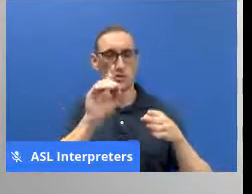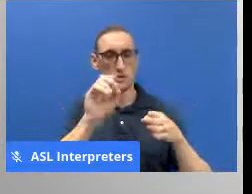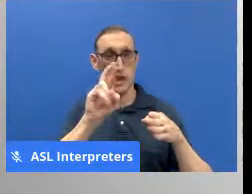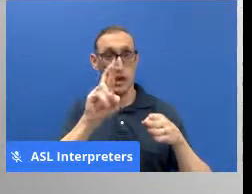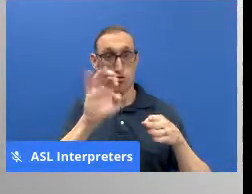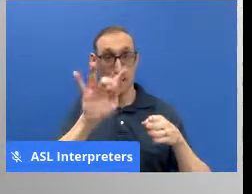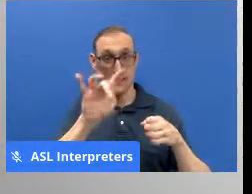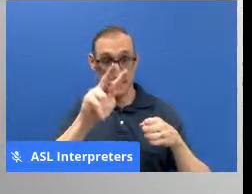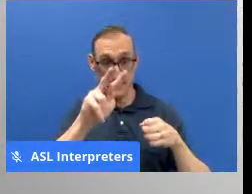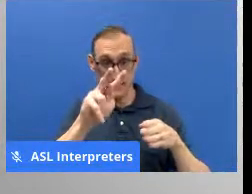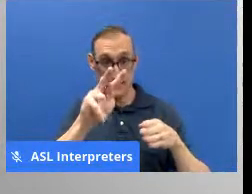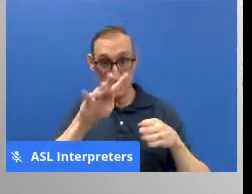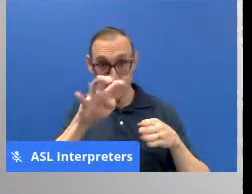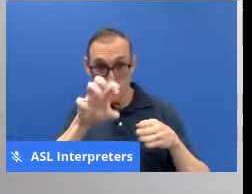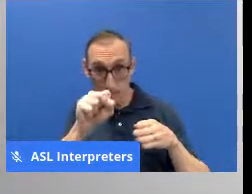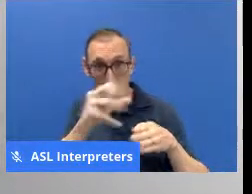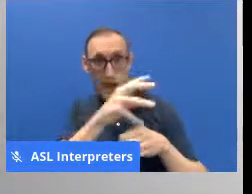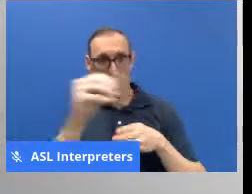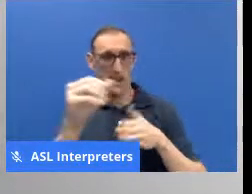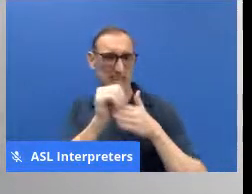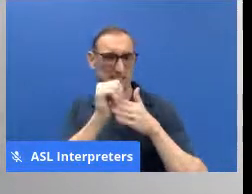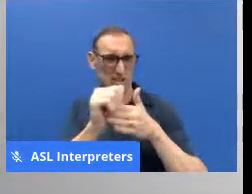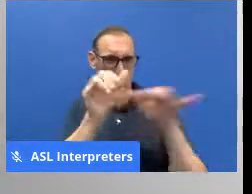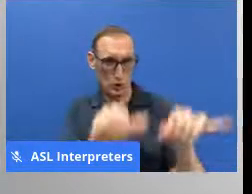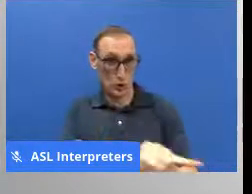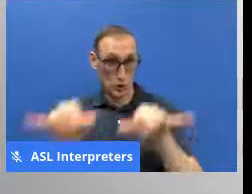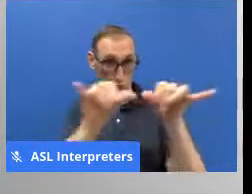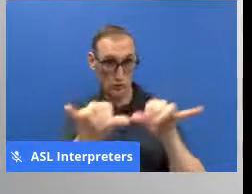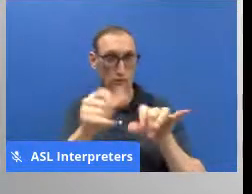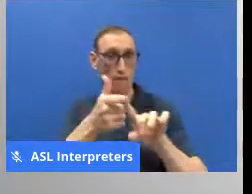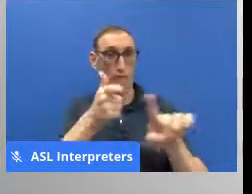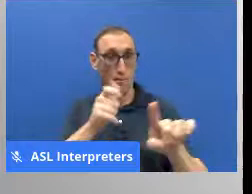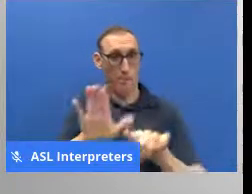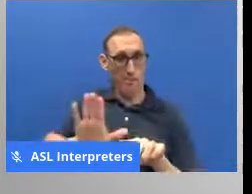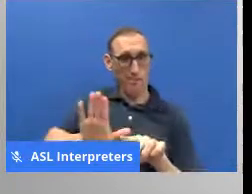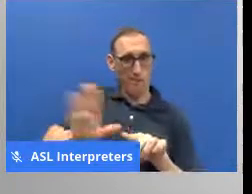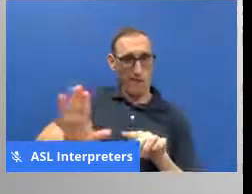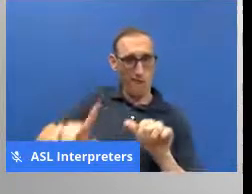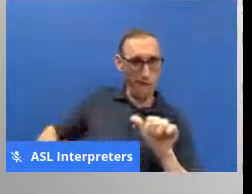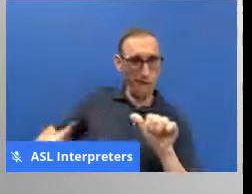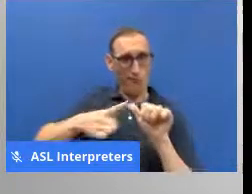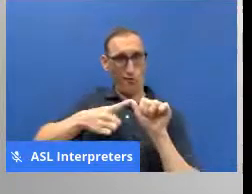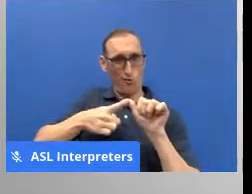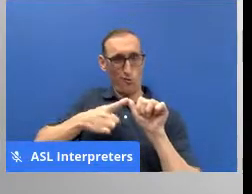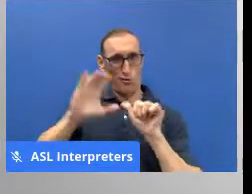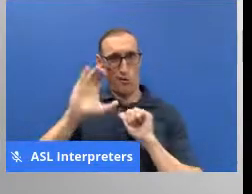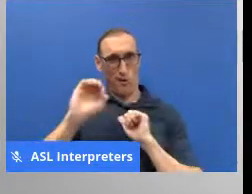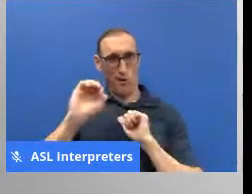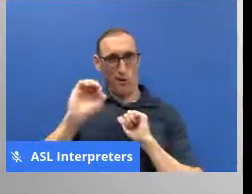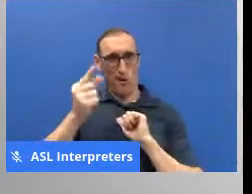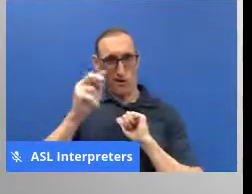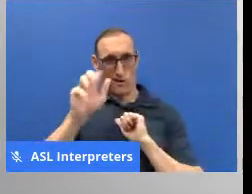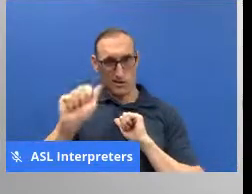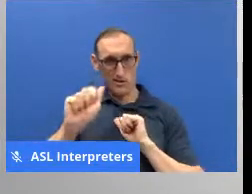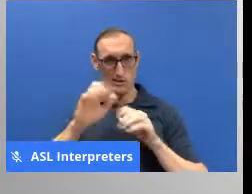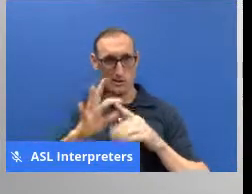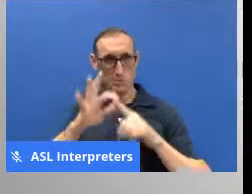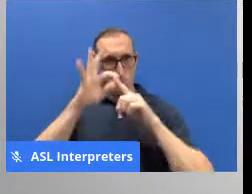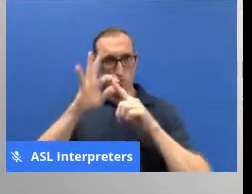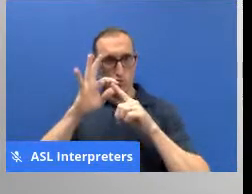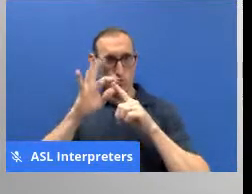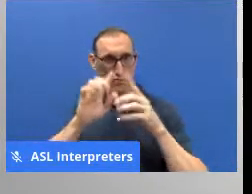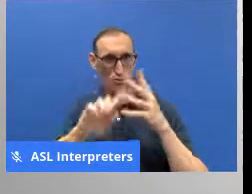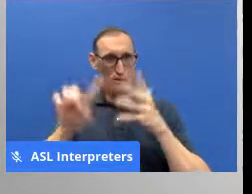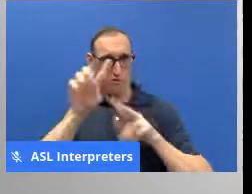standards that they had in their original Cognia special review report, and that's what we were